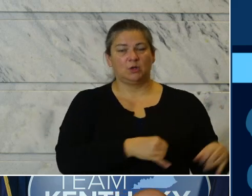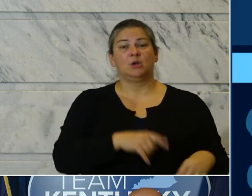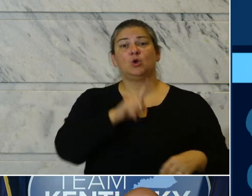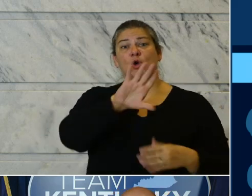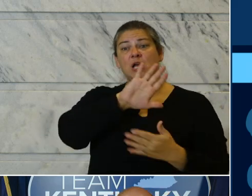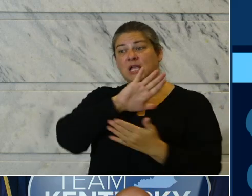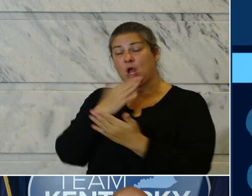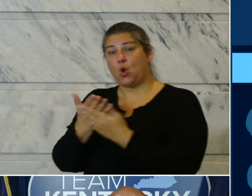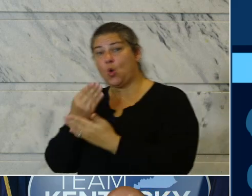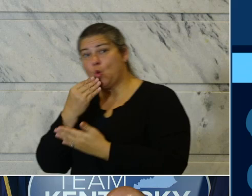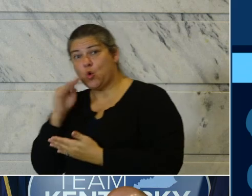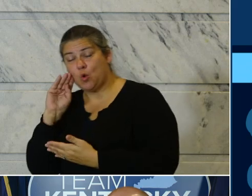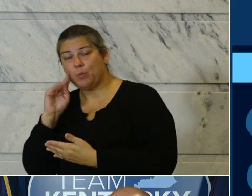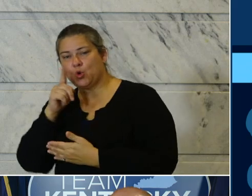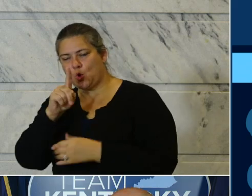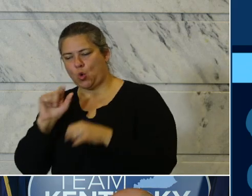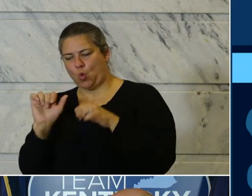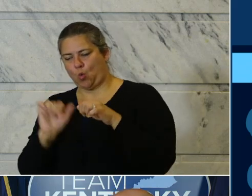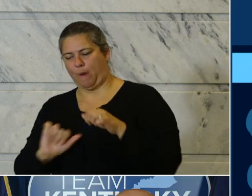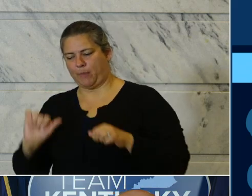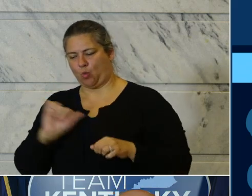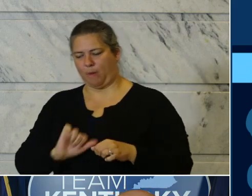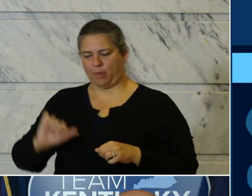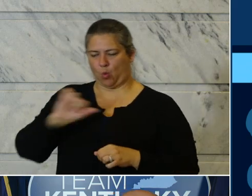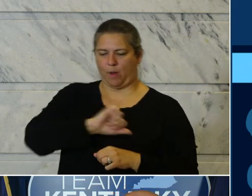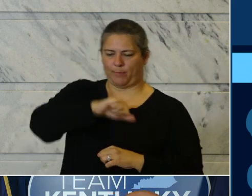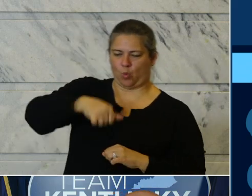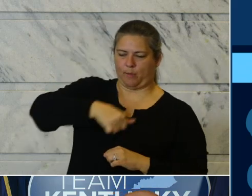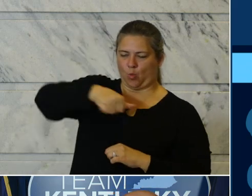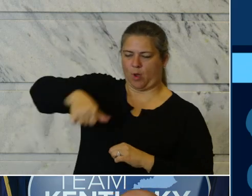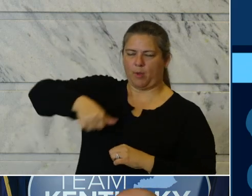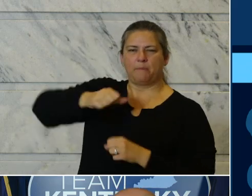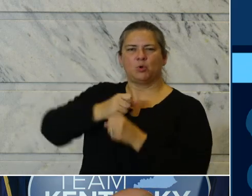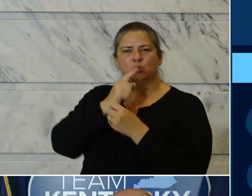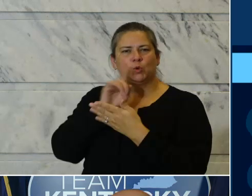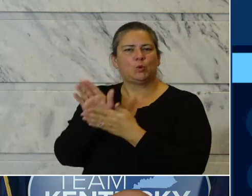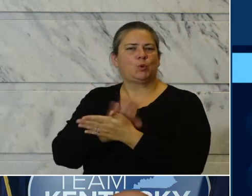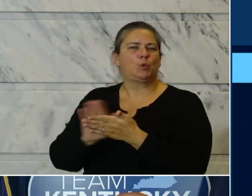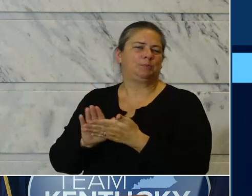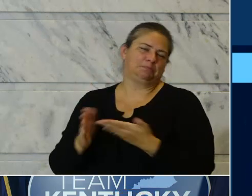child can have the packages and go on just like you normally would. Next slide, please.